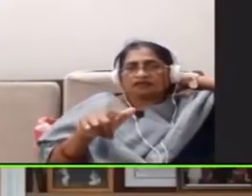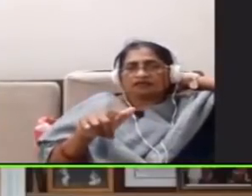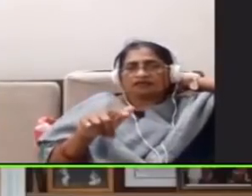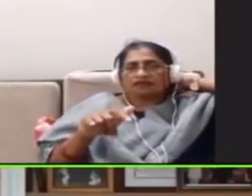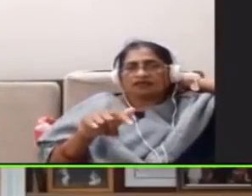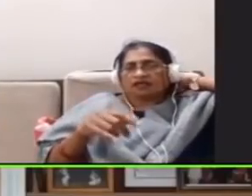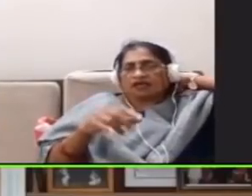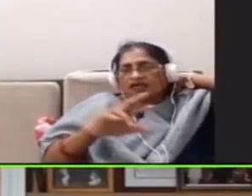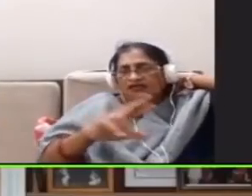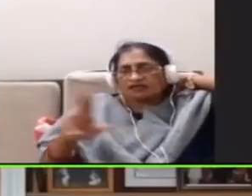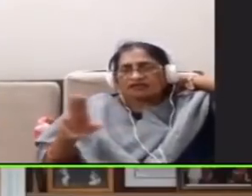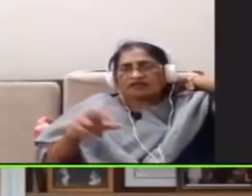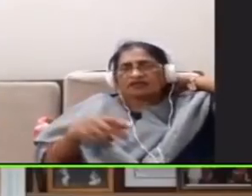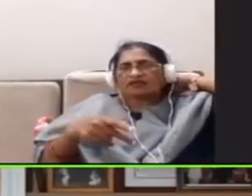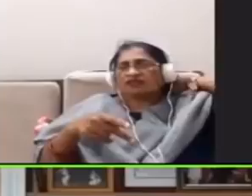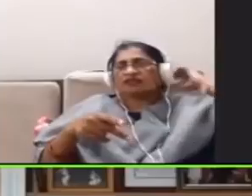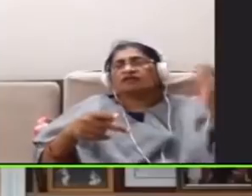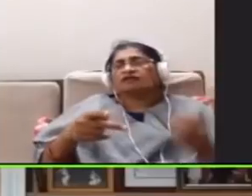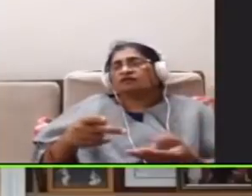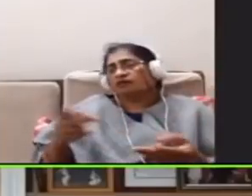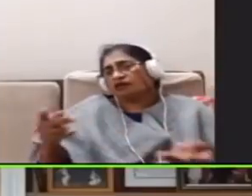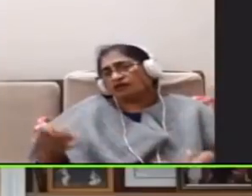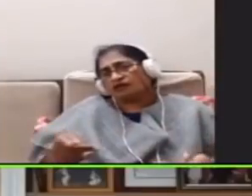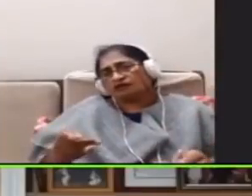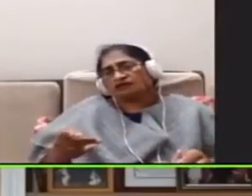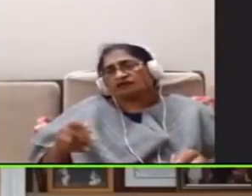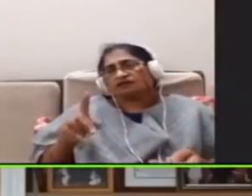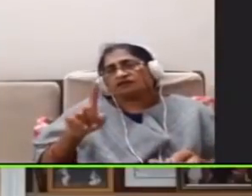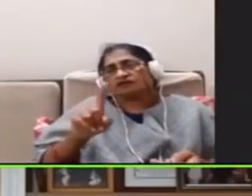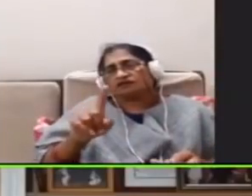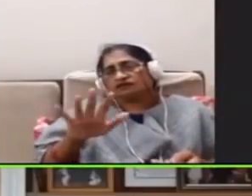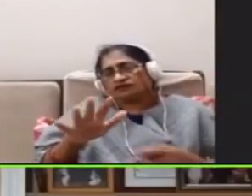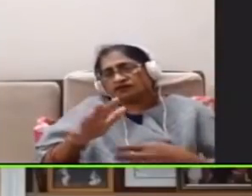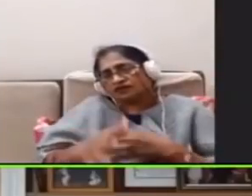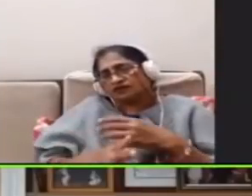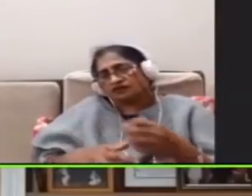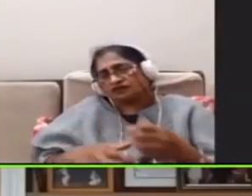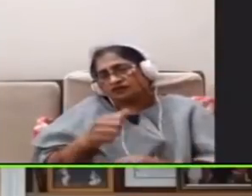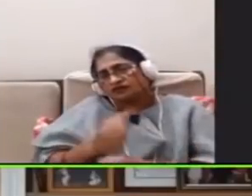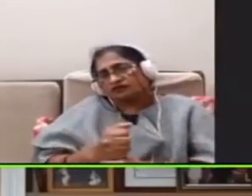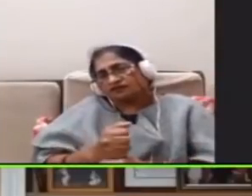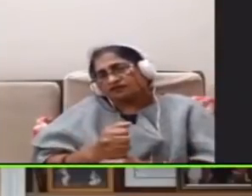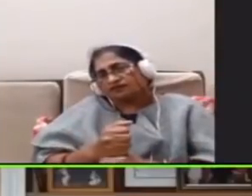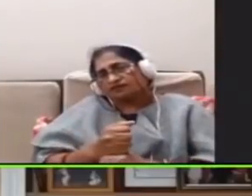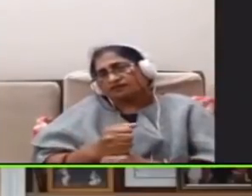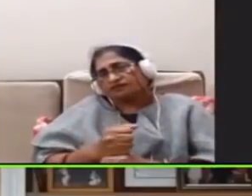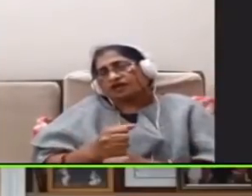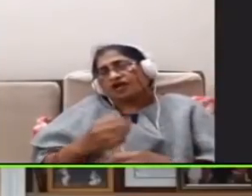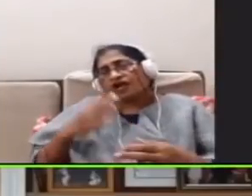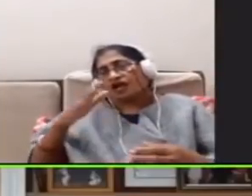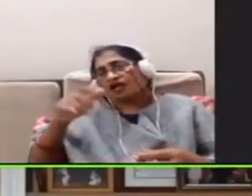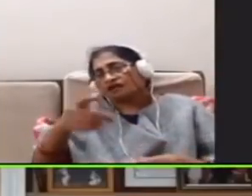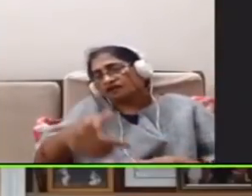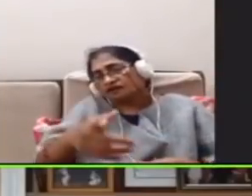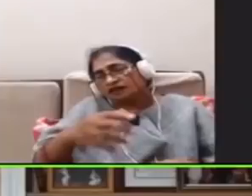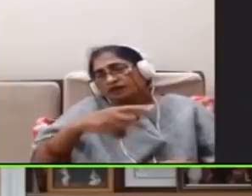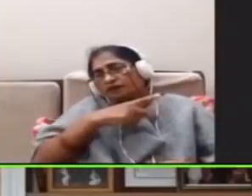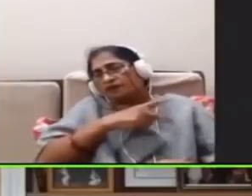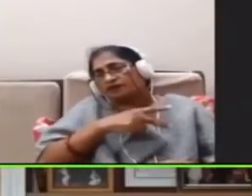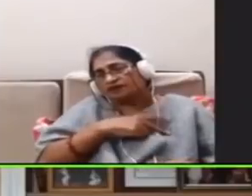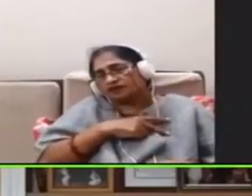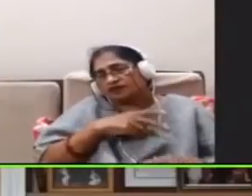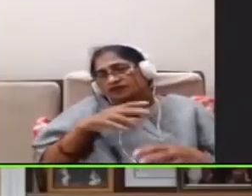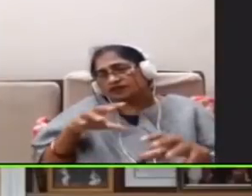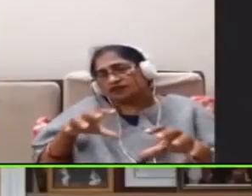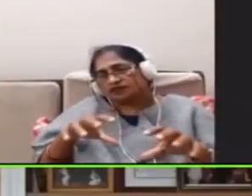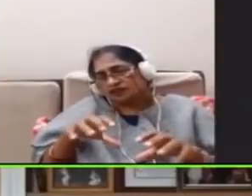lecture demonstrations for all these years, over 15 years. So I'm personally very committed, you know, since